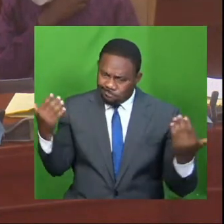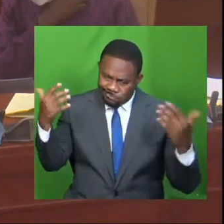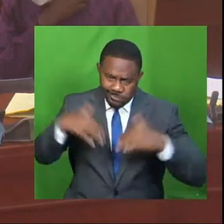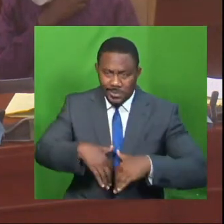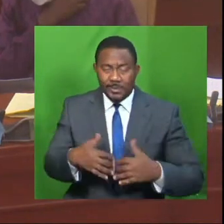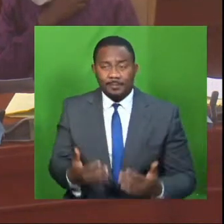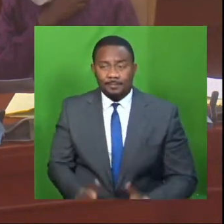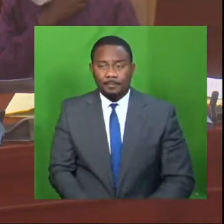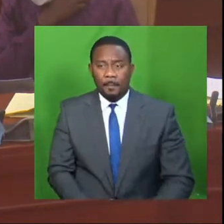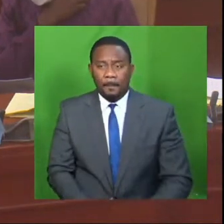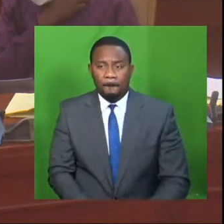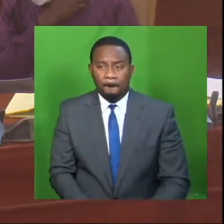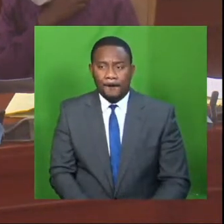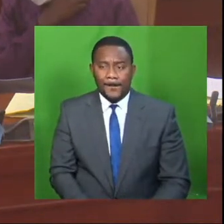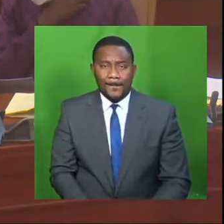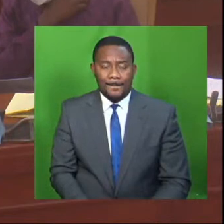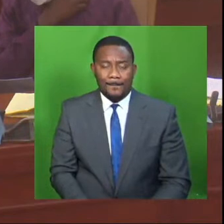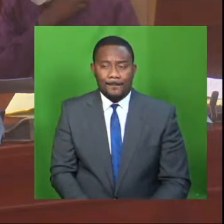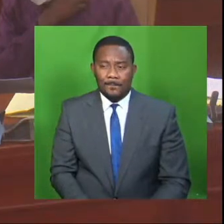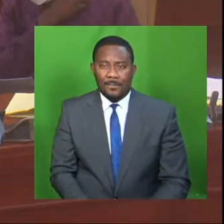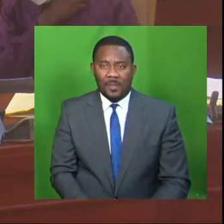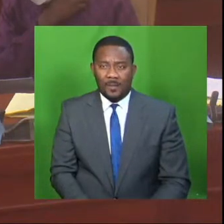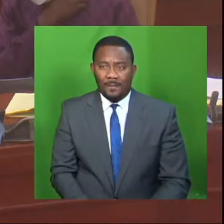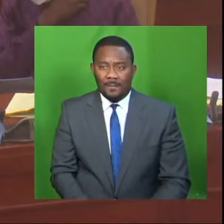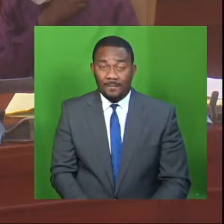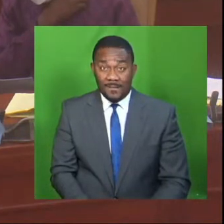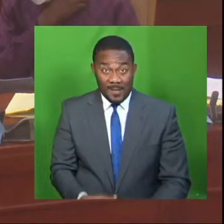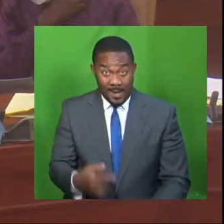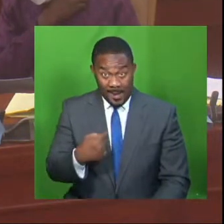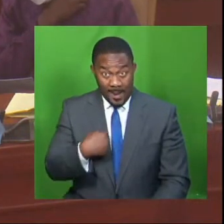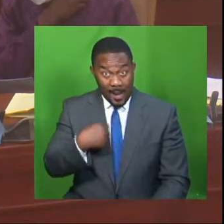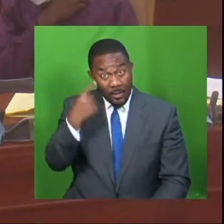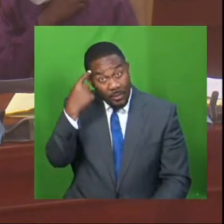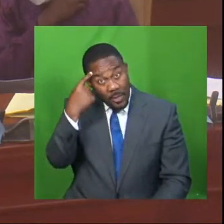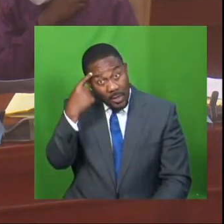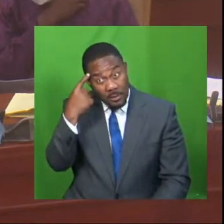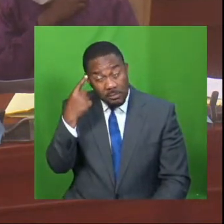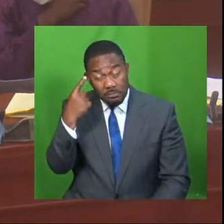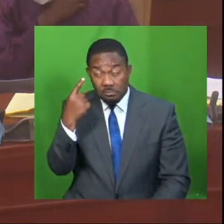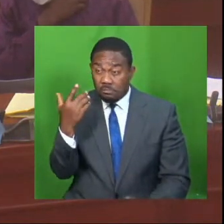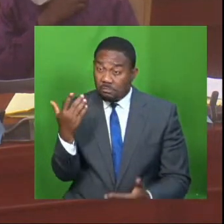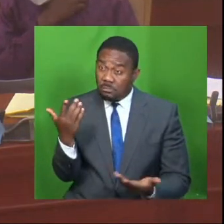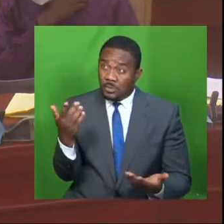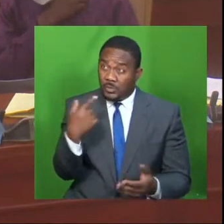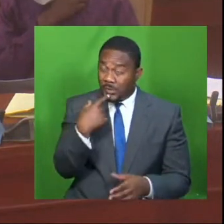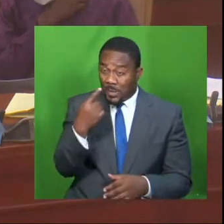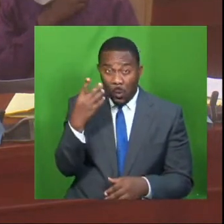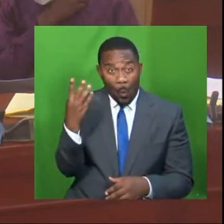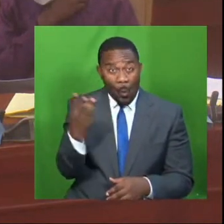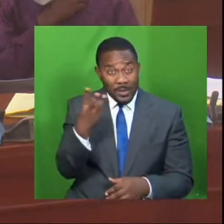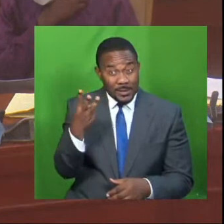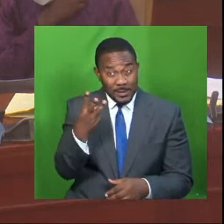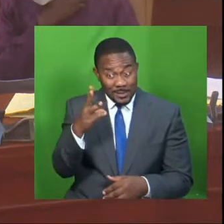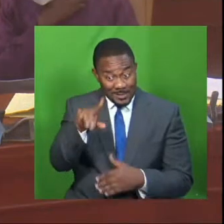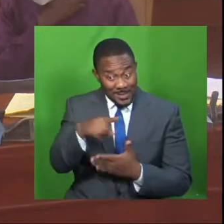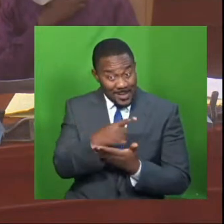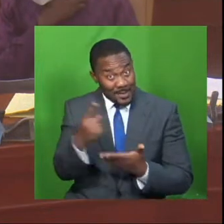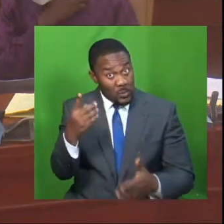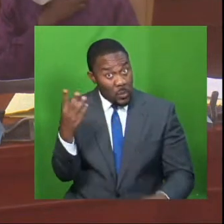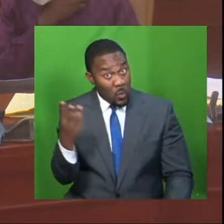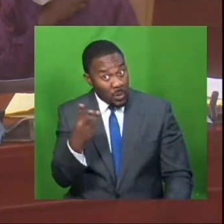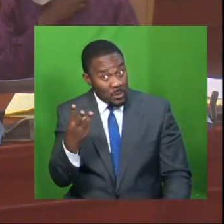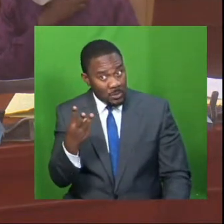respond to parliamentary questions in exercise of oversight of the Parliament of Ghana. He